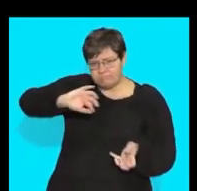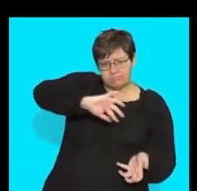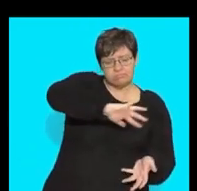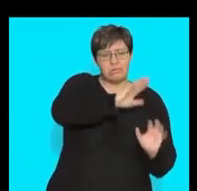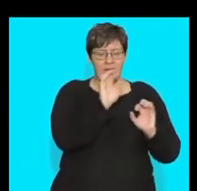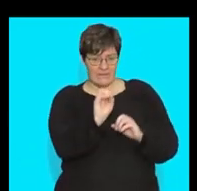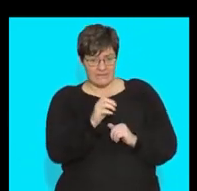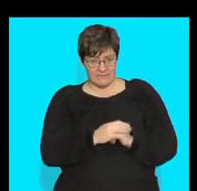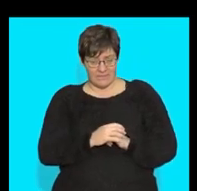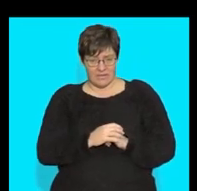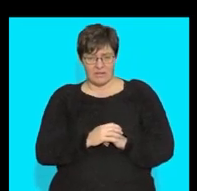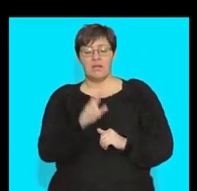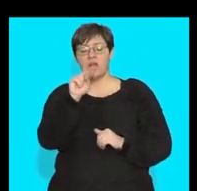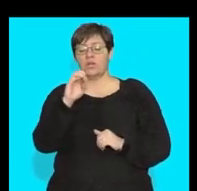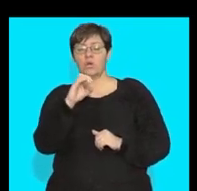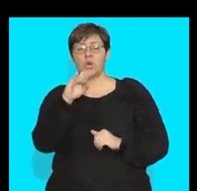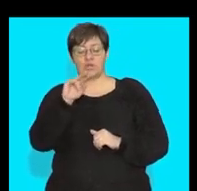we look at the nucleus